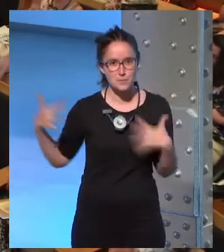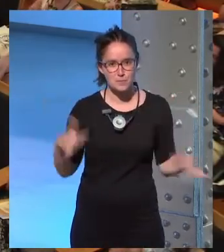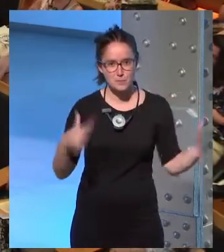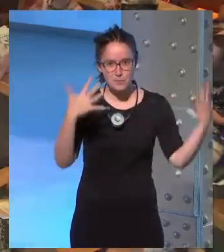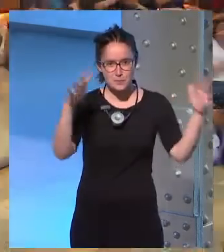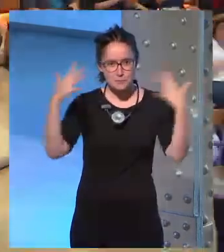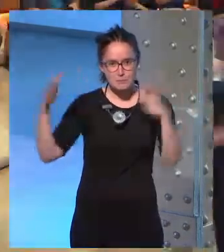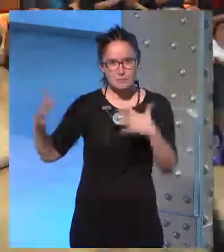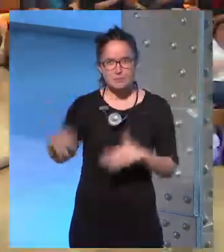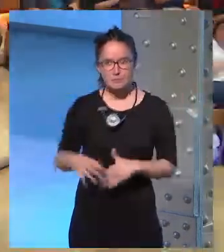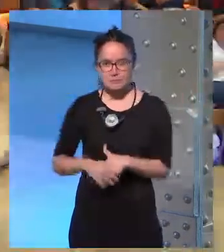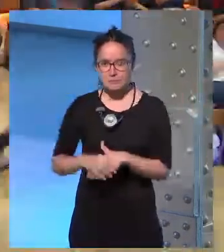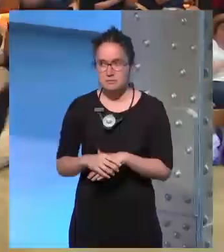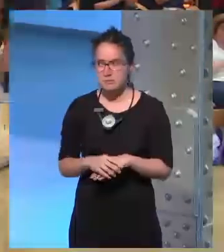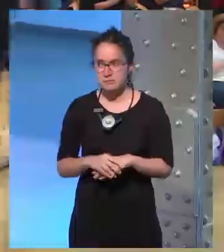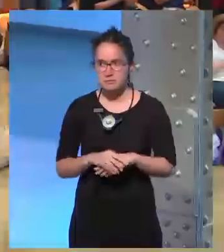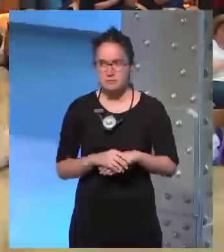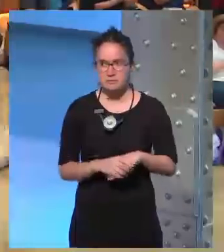your hands together for them.